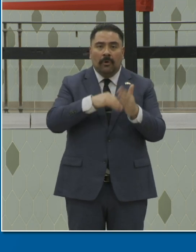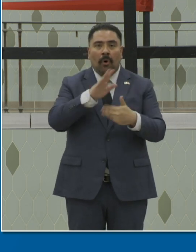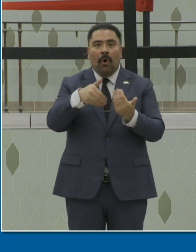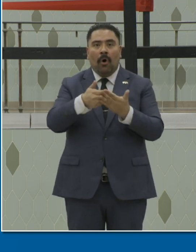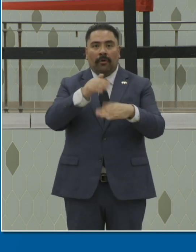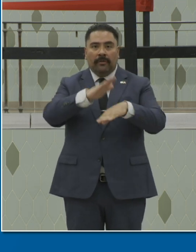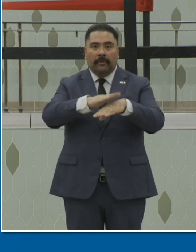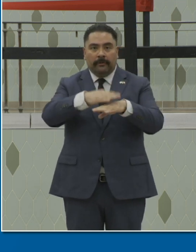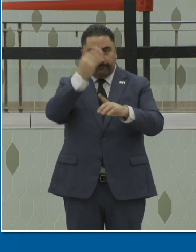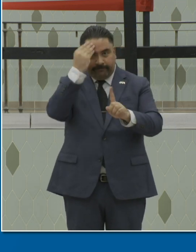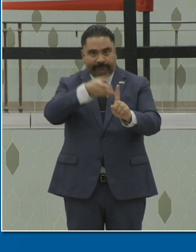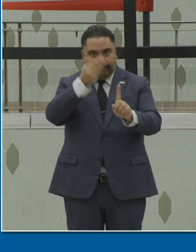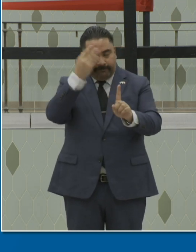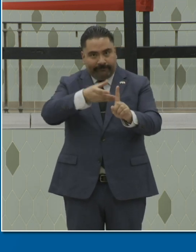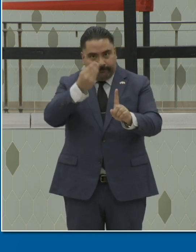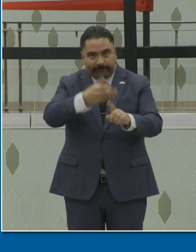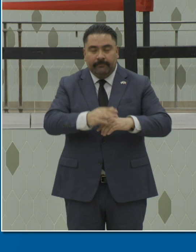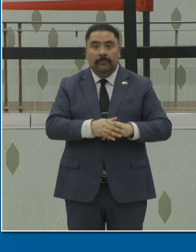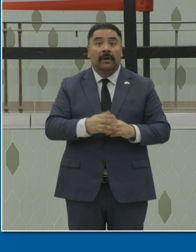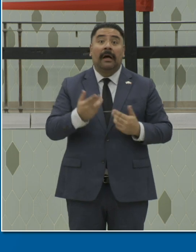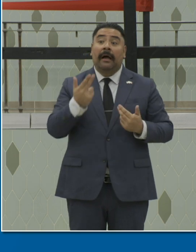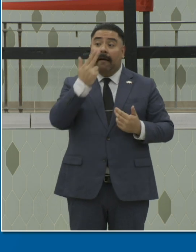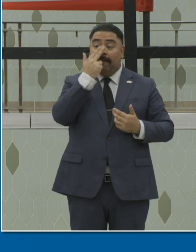and everything. And the funny thing was